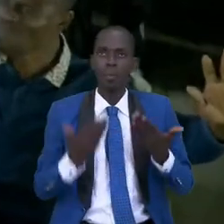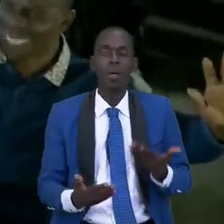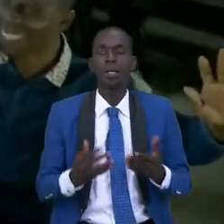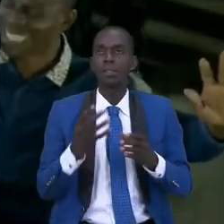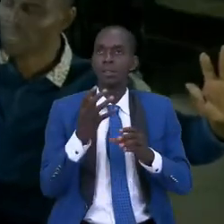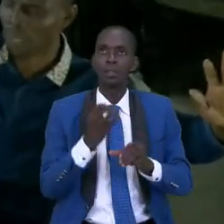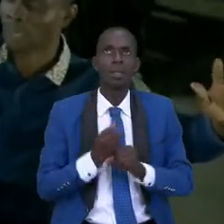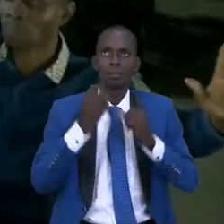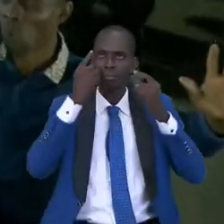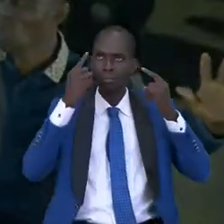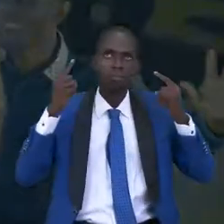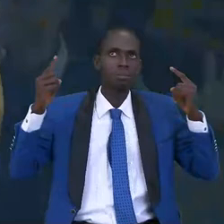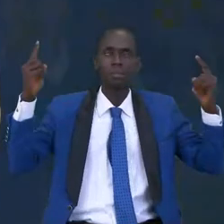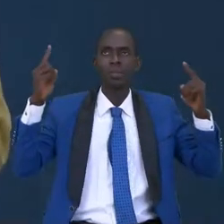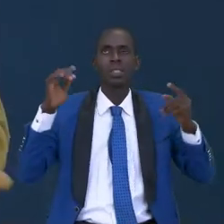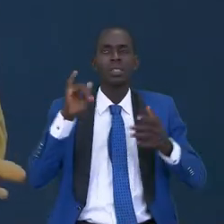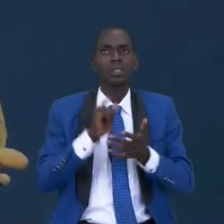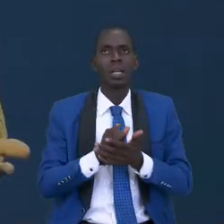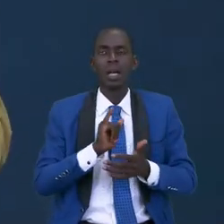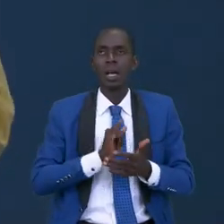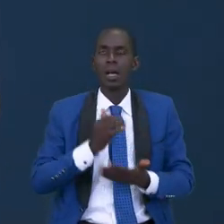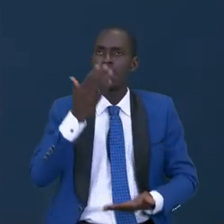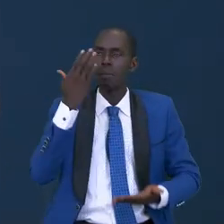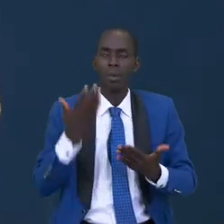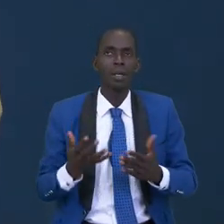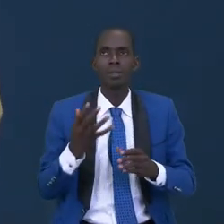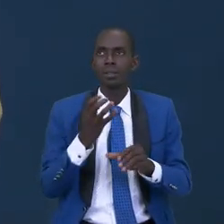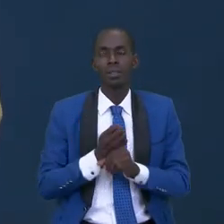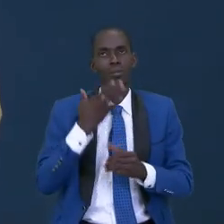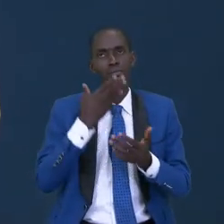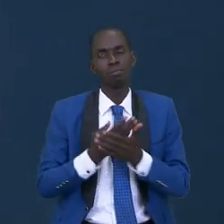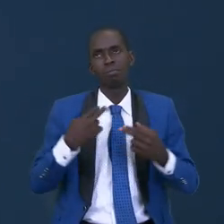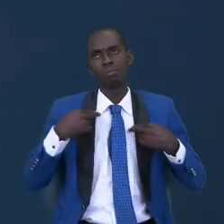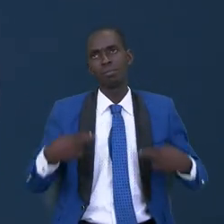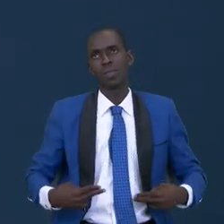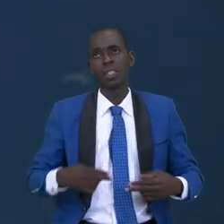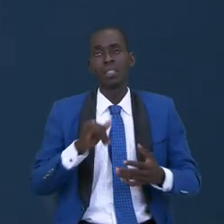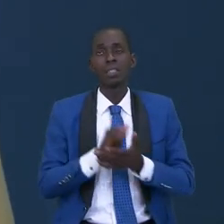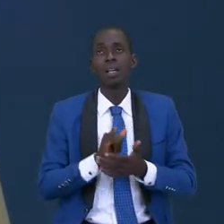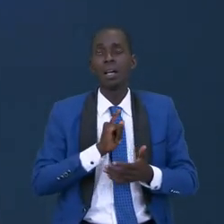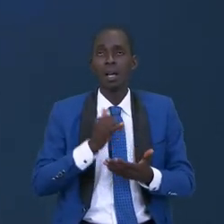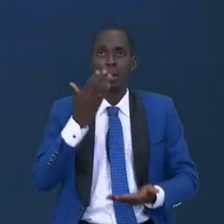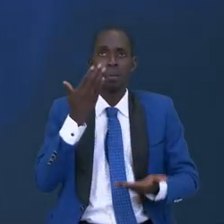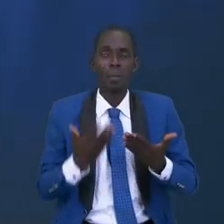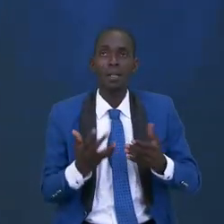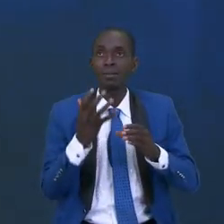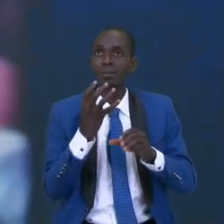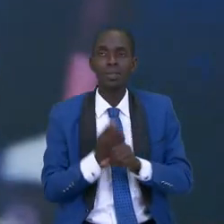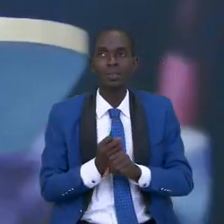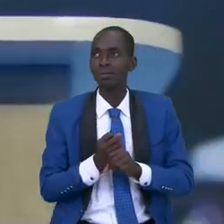the hernia might vanish away, that the swelling might vanish away, that the